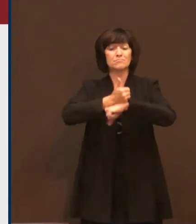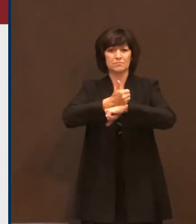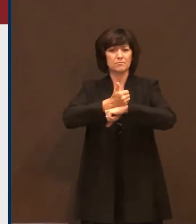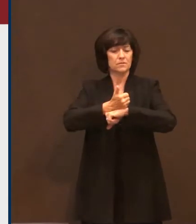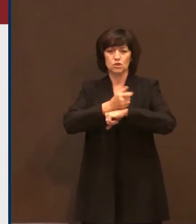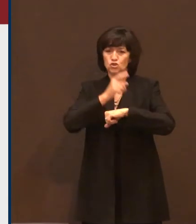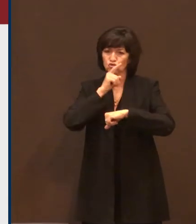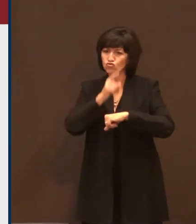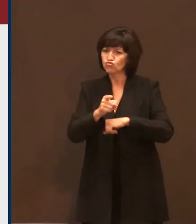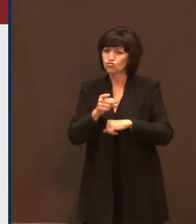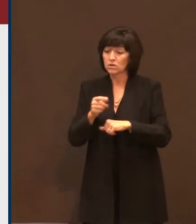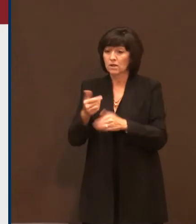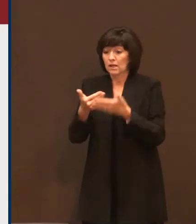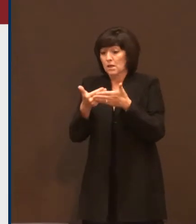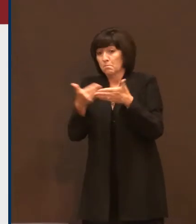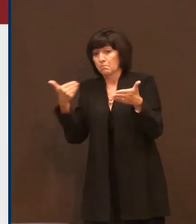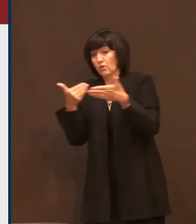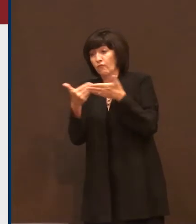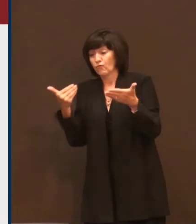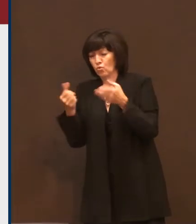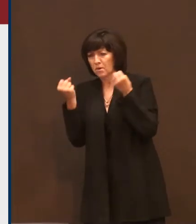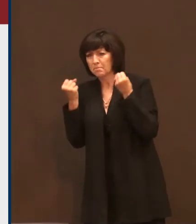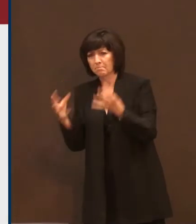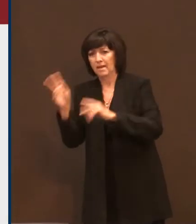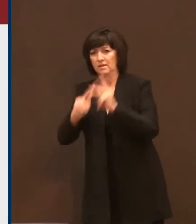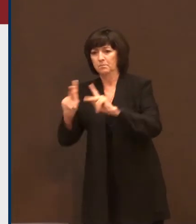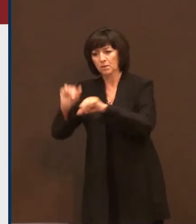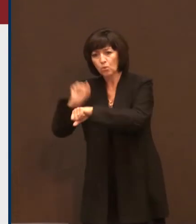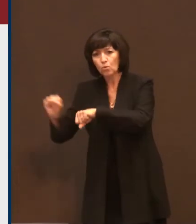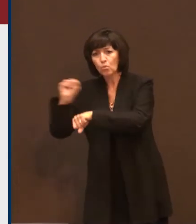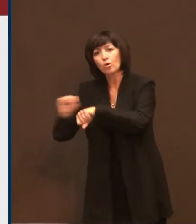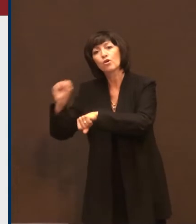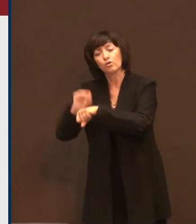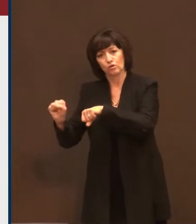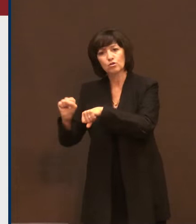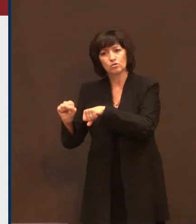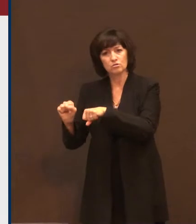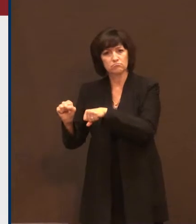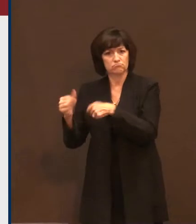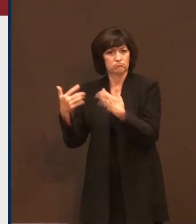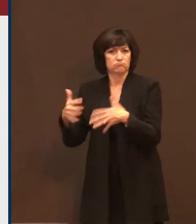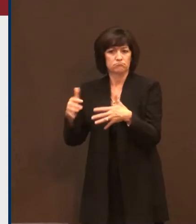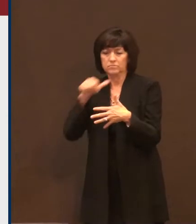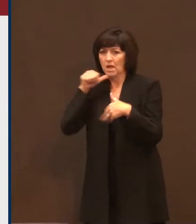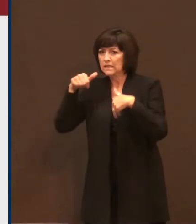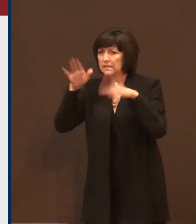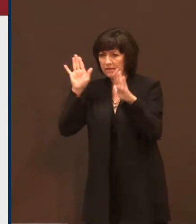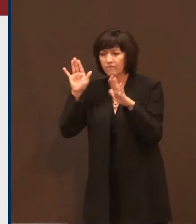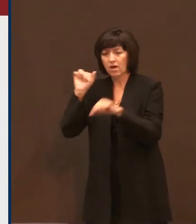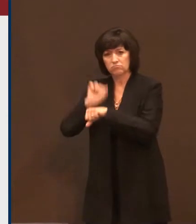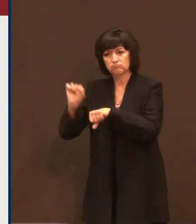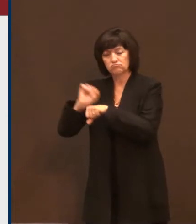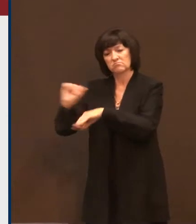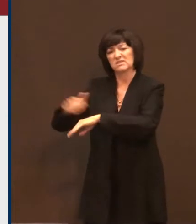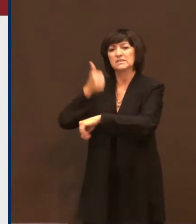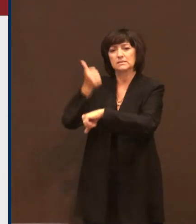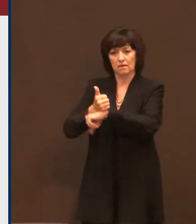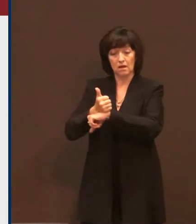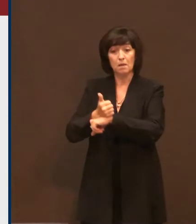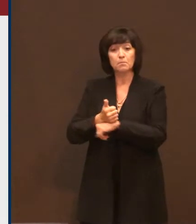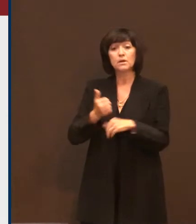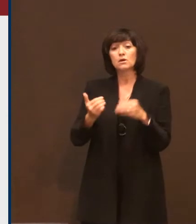many partners in the communities to work together. So in Newcastle County, we have Westside